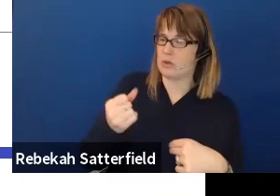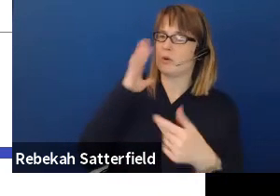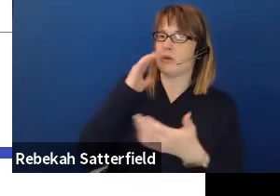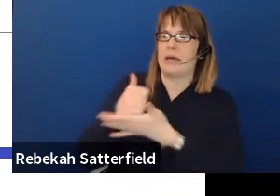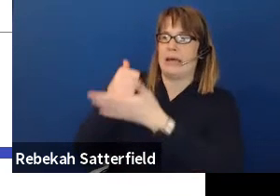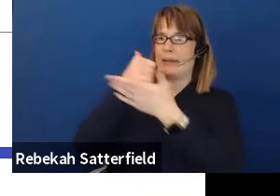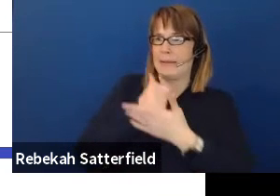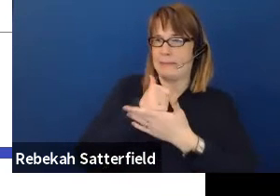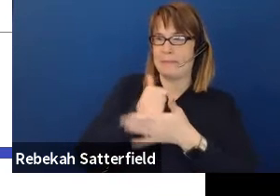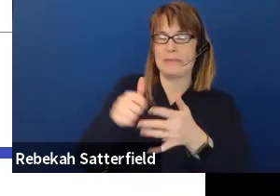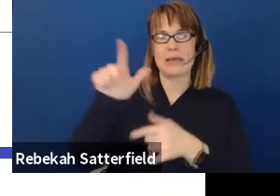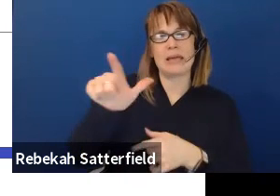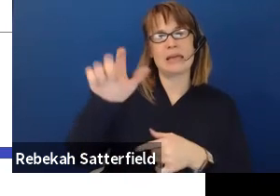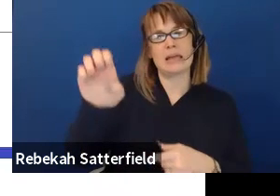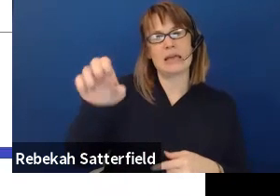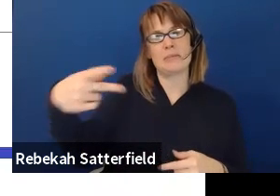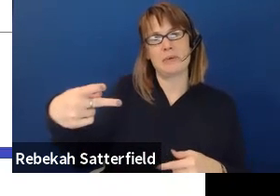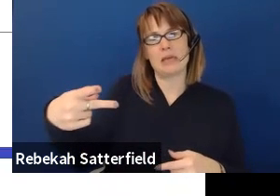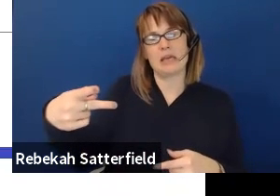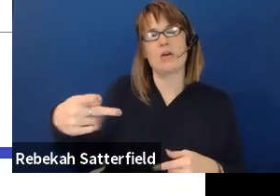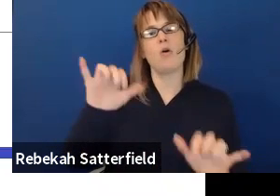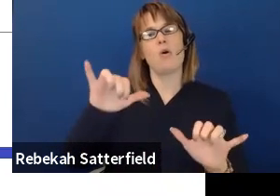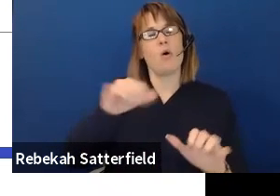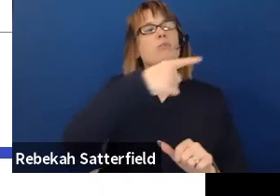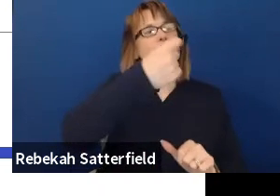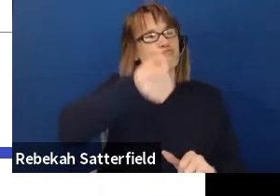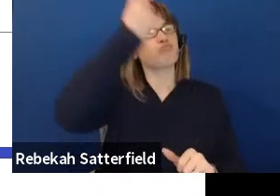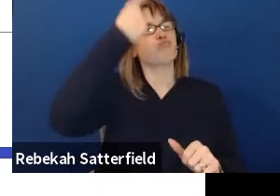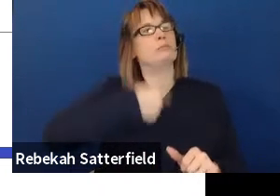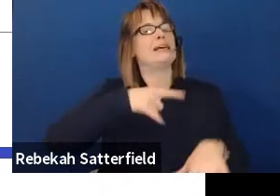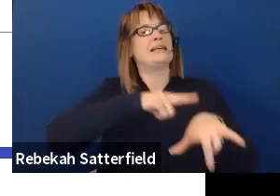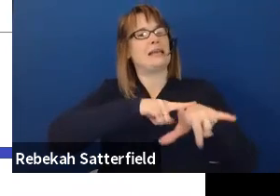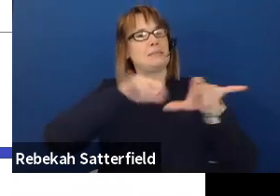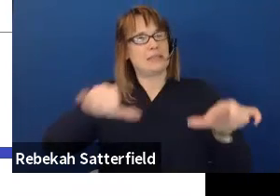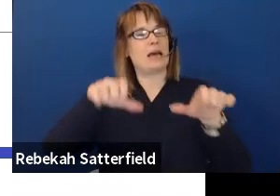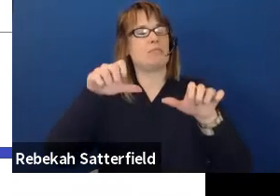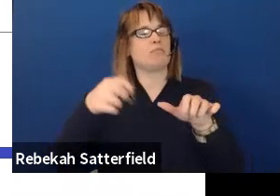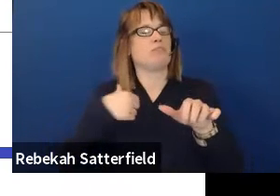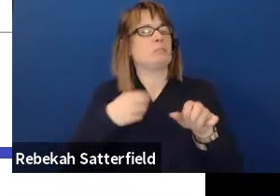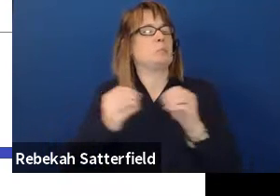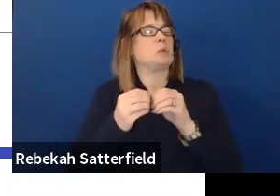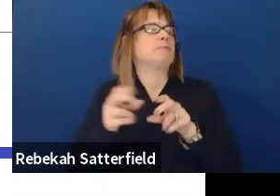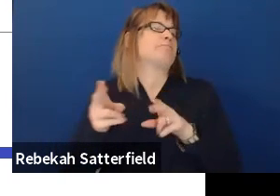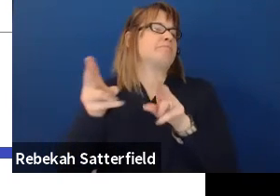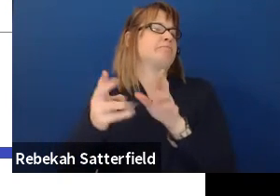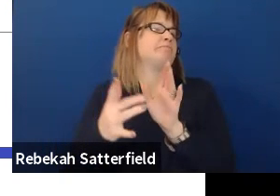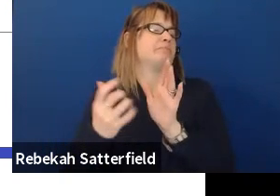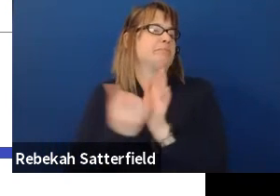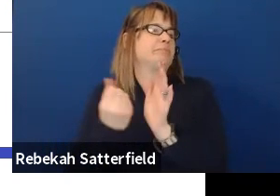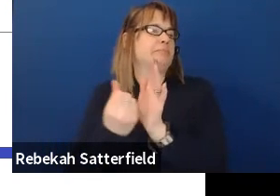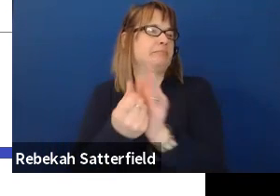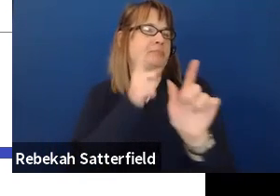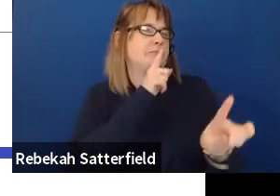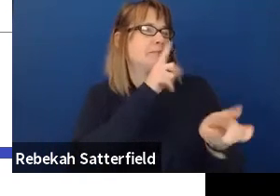the LEP feel like they're being listened to, but also will get you the answers in a quicker manner that you're